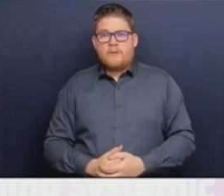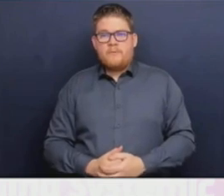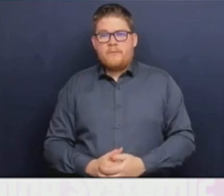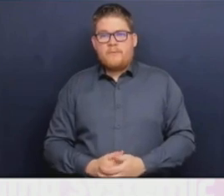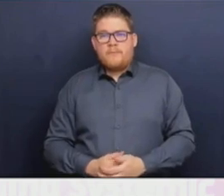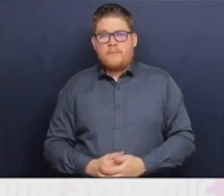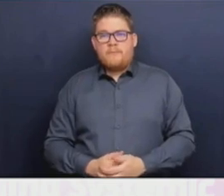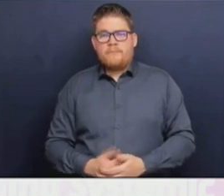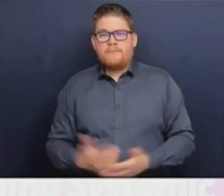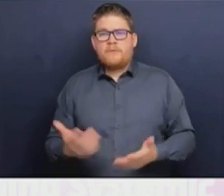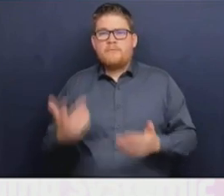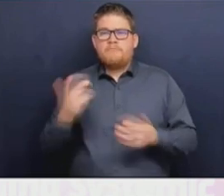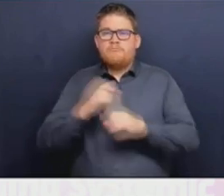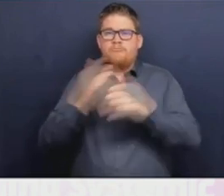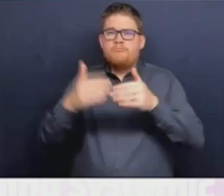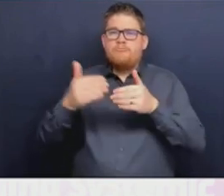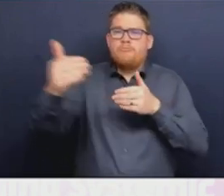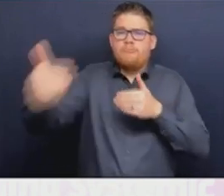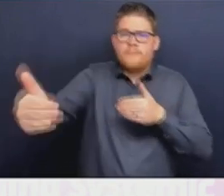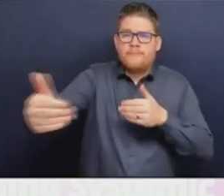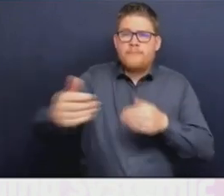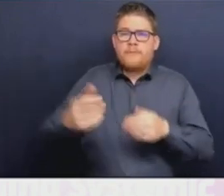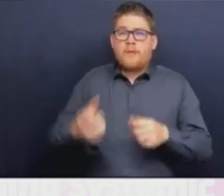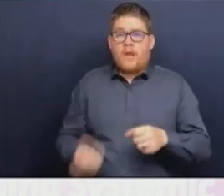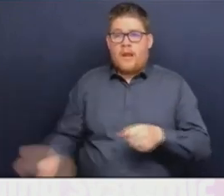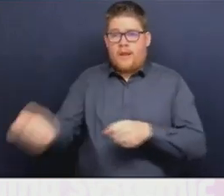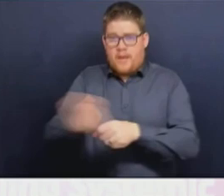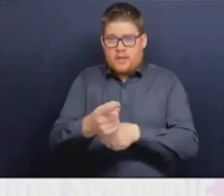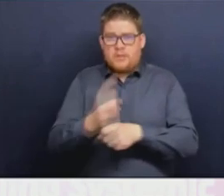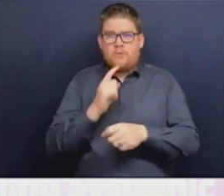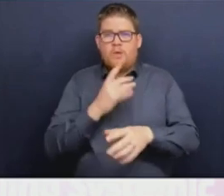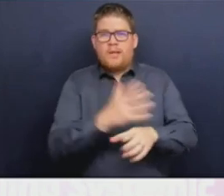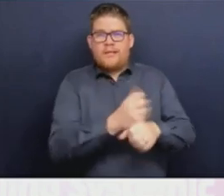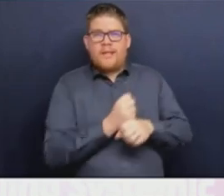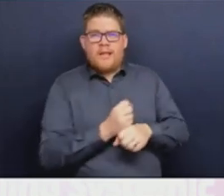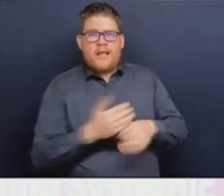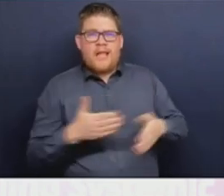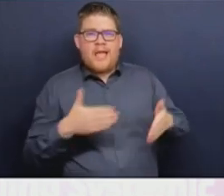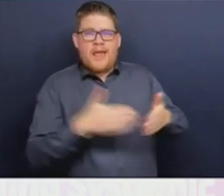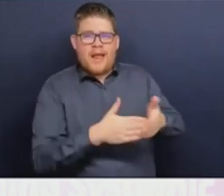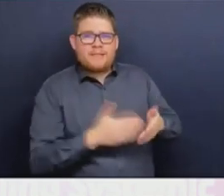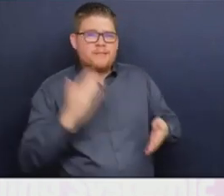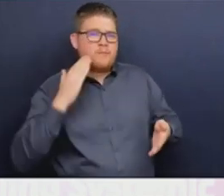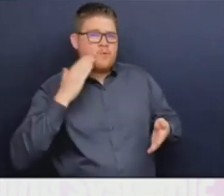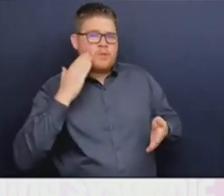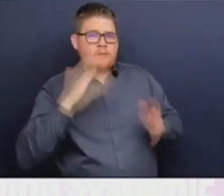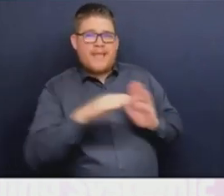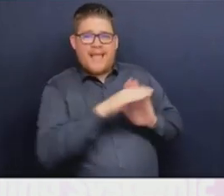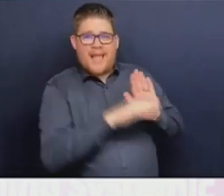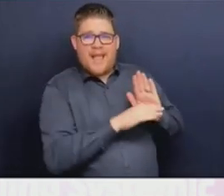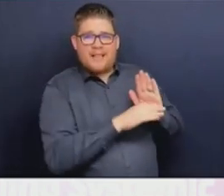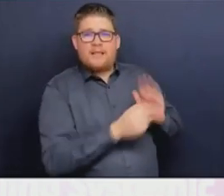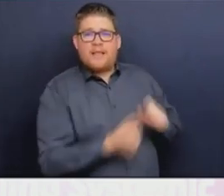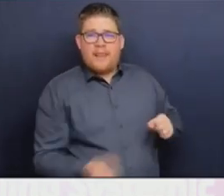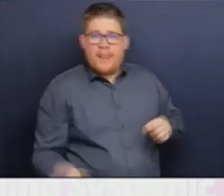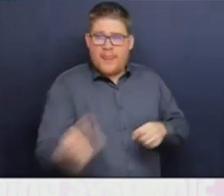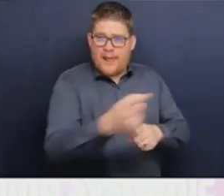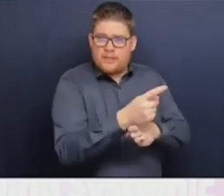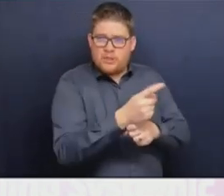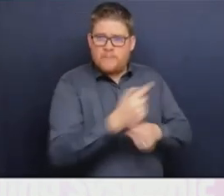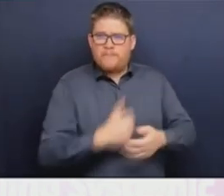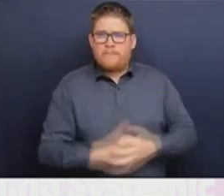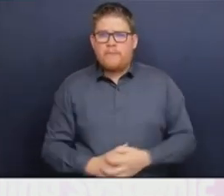an Anti-Racism Act specifically. What kind of scope do you see for that legislation at this point in time,